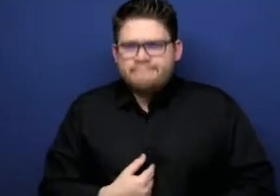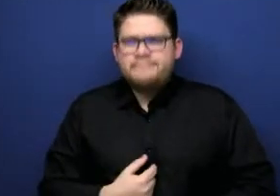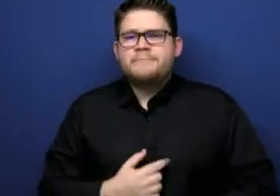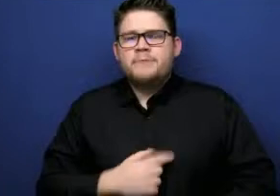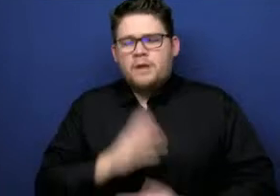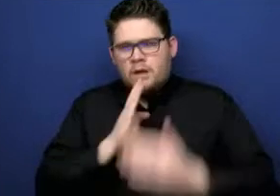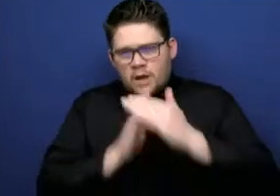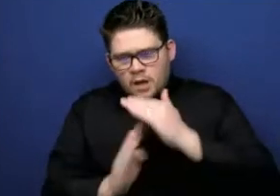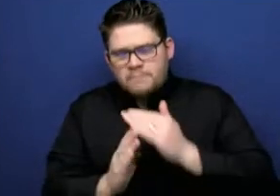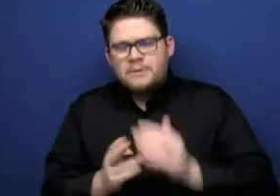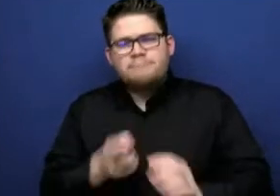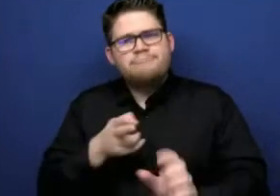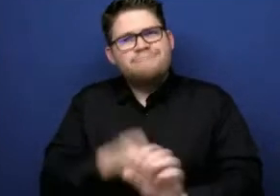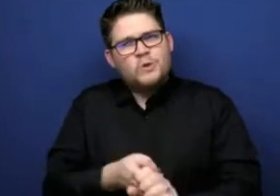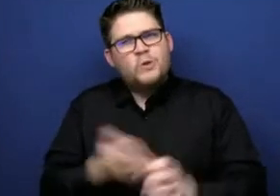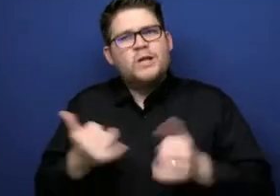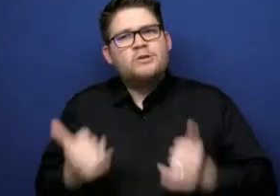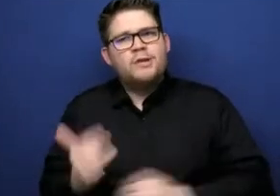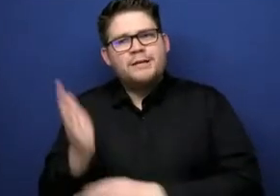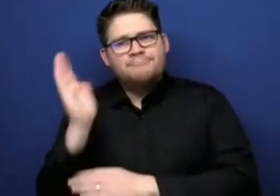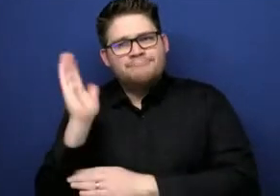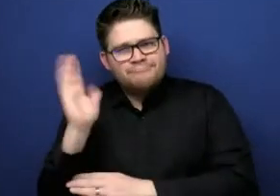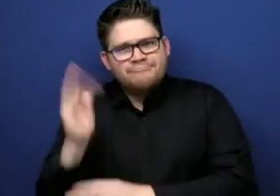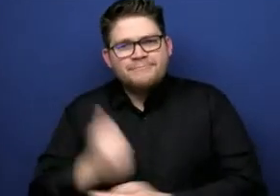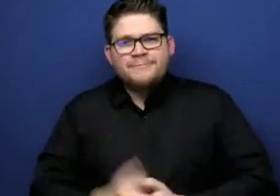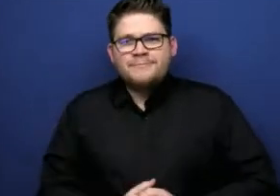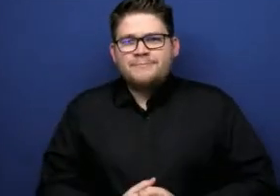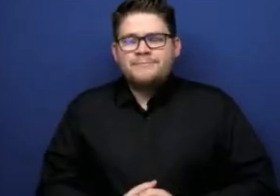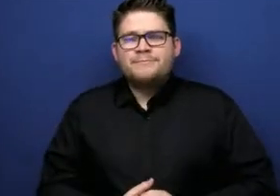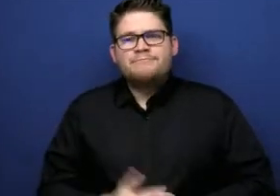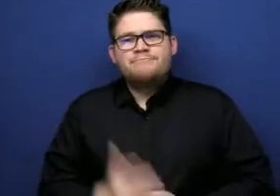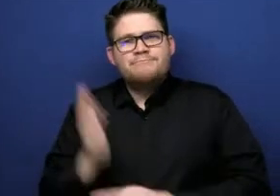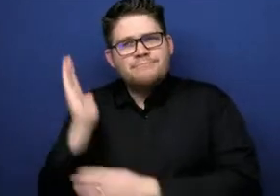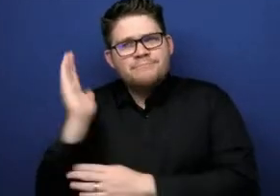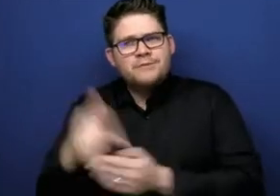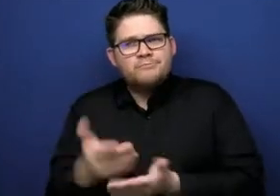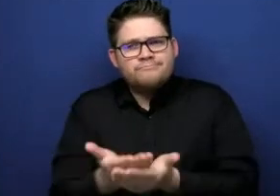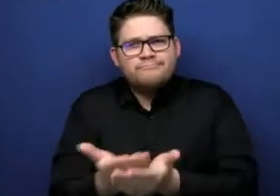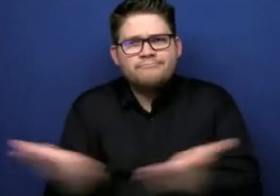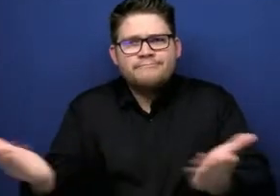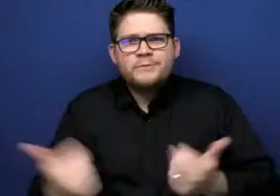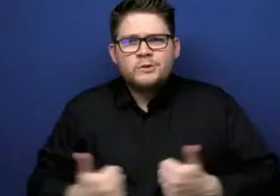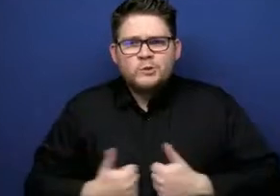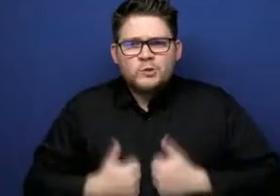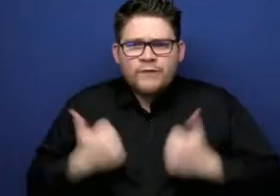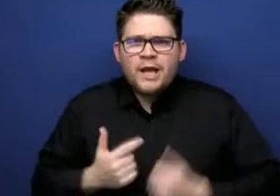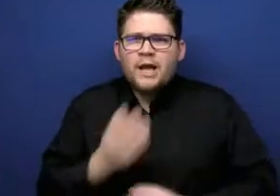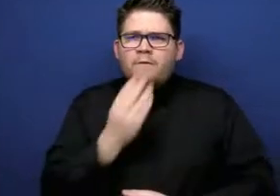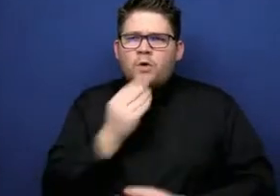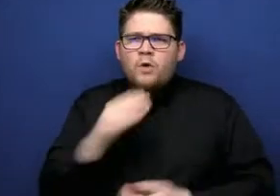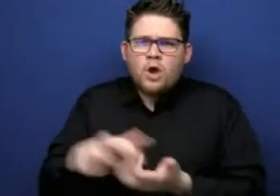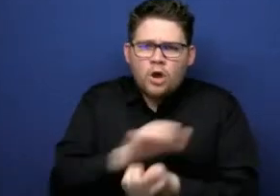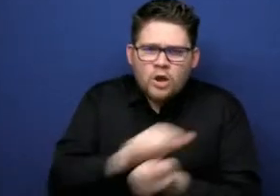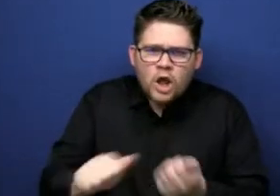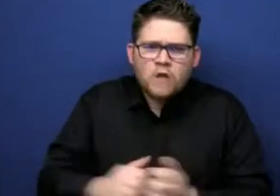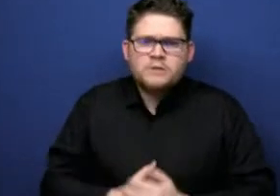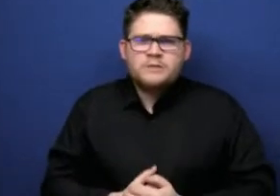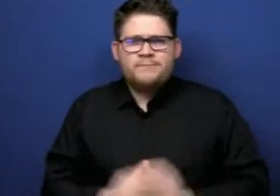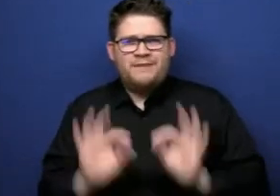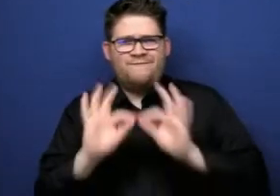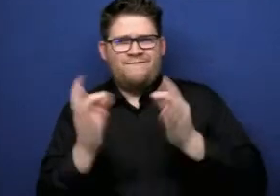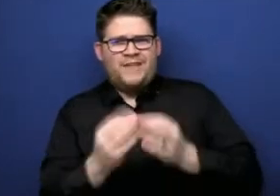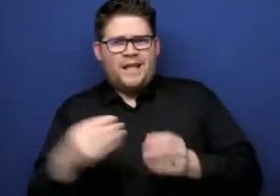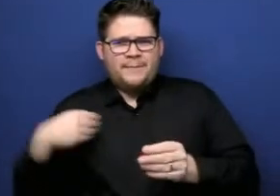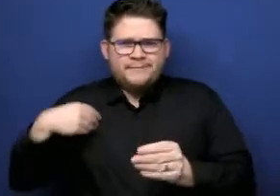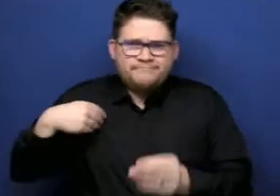virtually, speaking to survivors of the Holocaust, as well as to the descendants of survivors and those who carry the torch of their